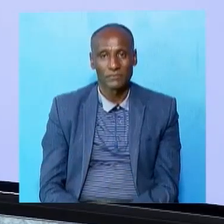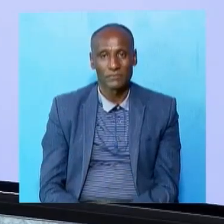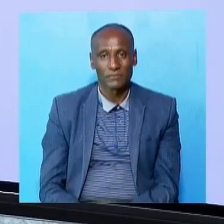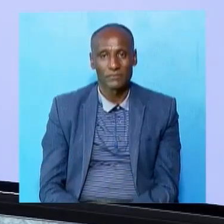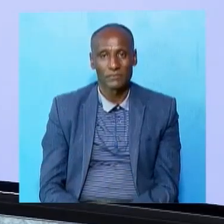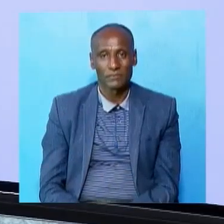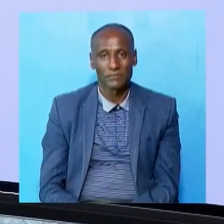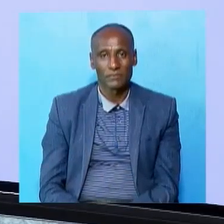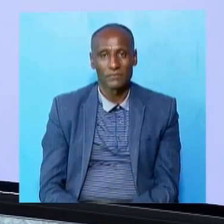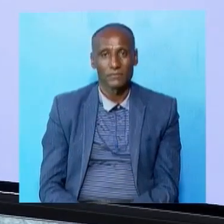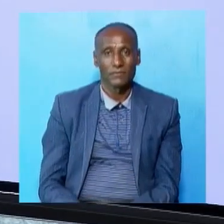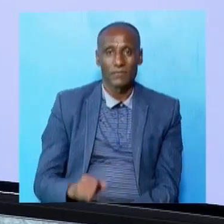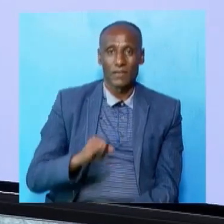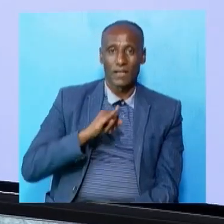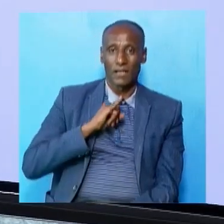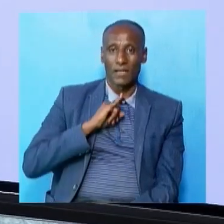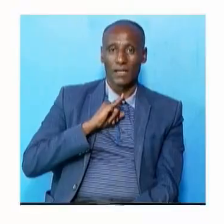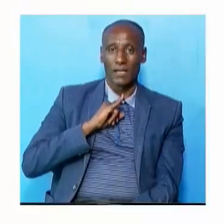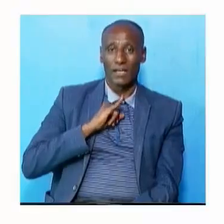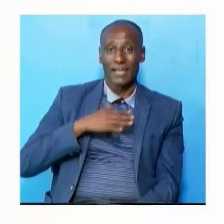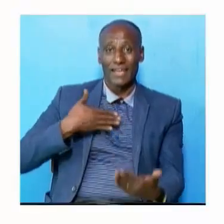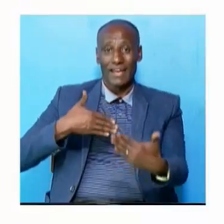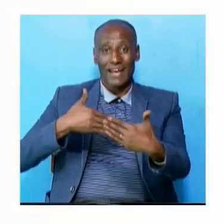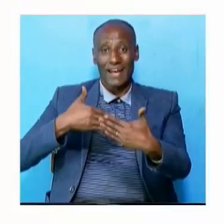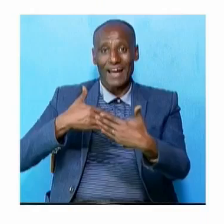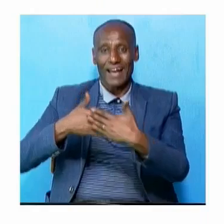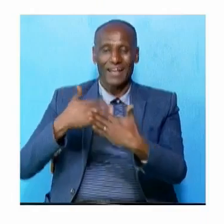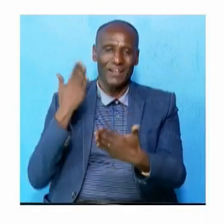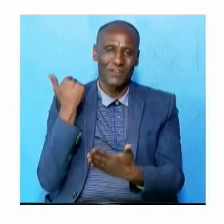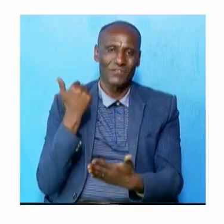Yes, I arrived.